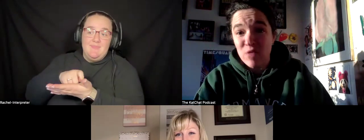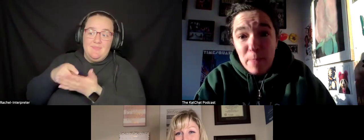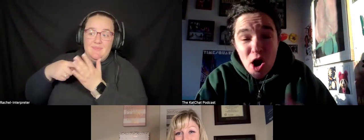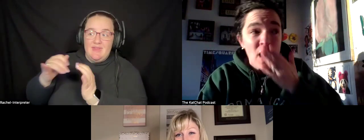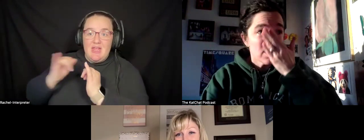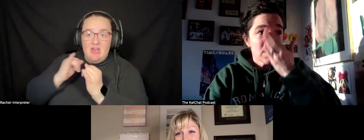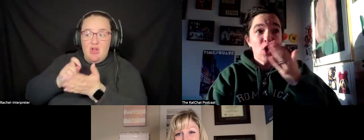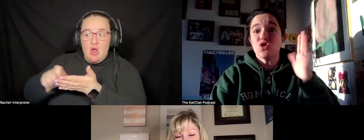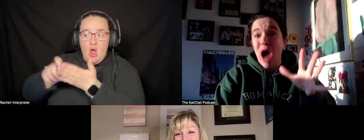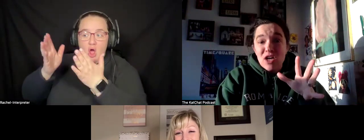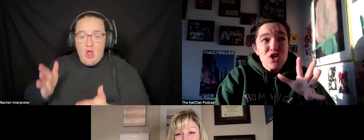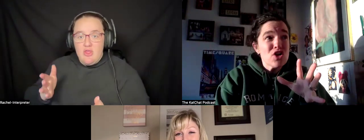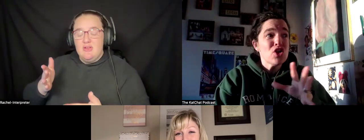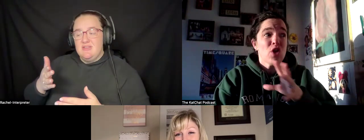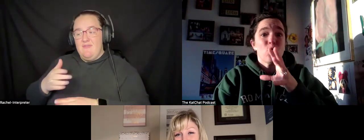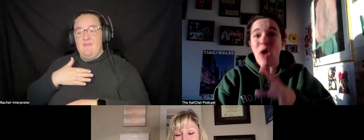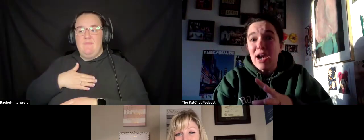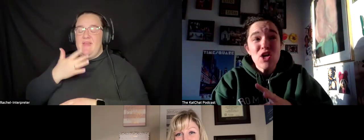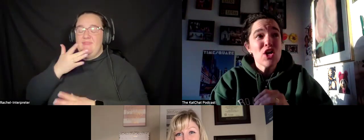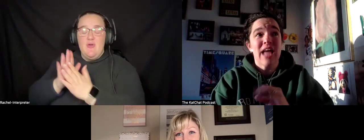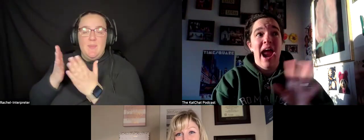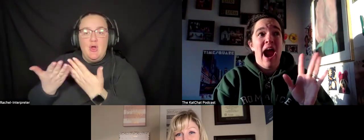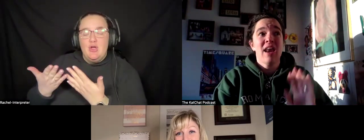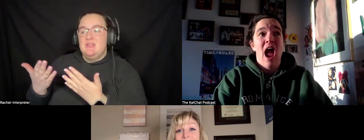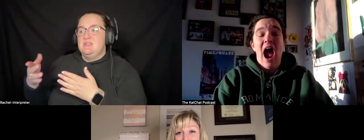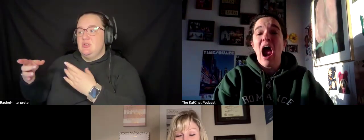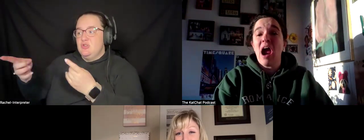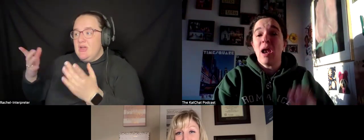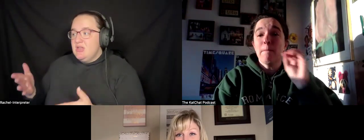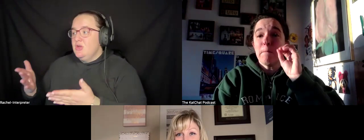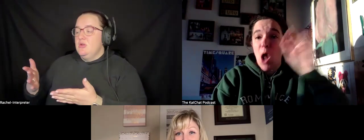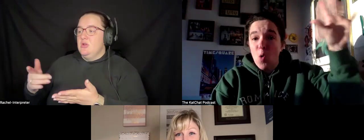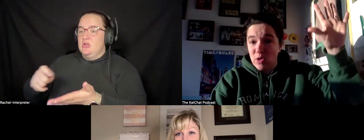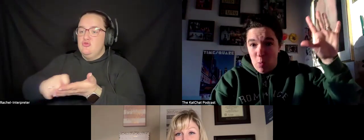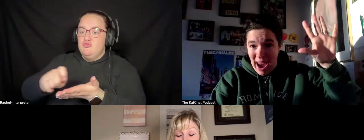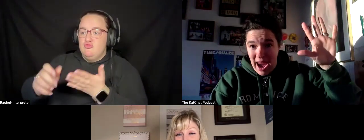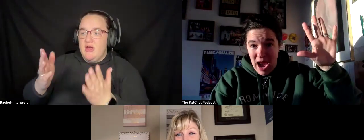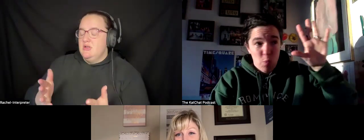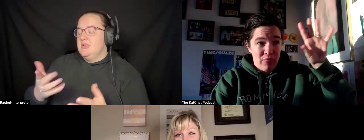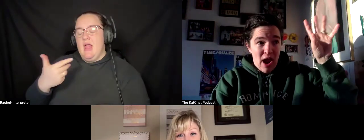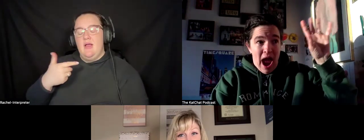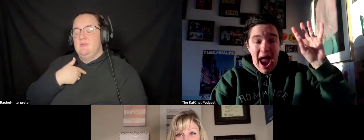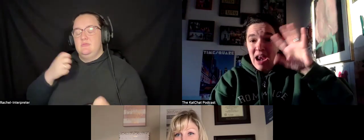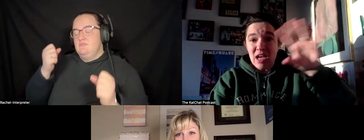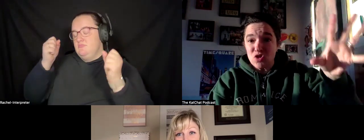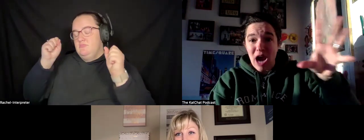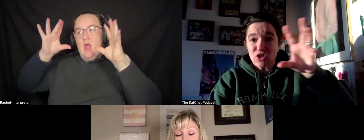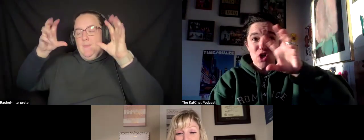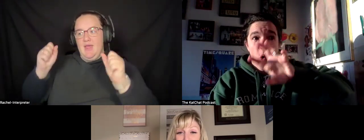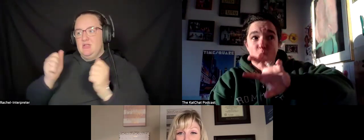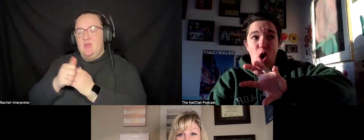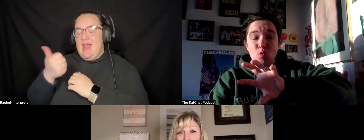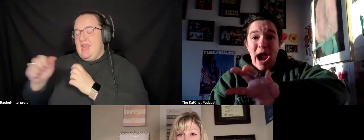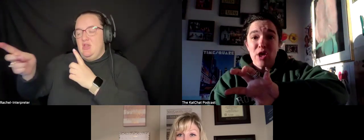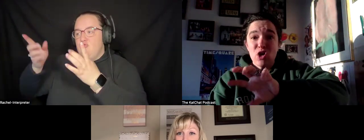of my favorite books, directors, writers, and I am blown away with any